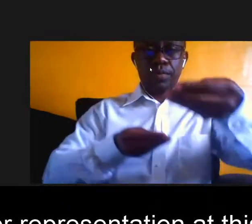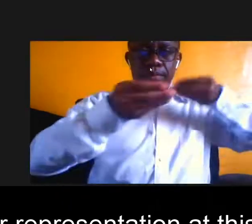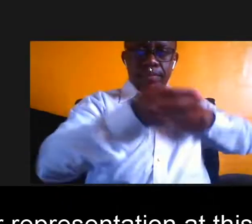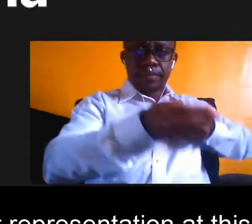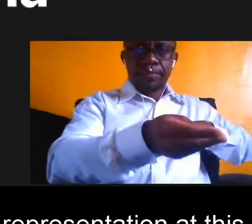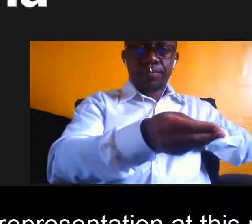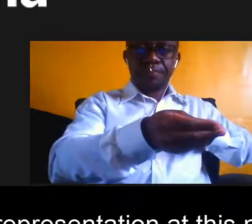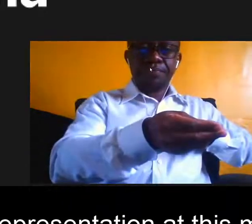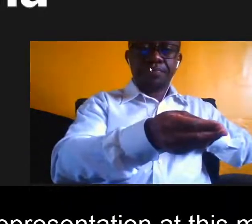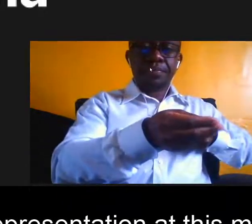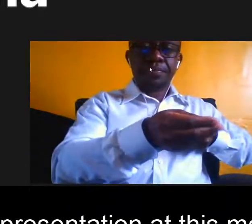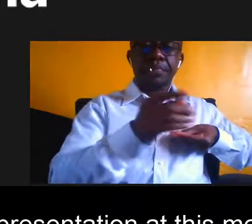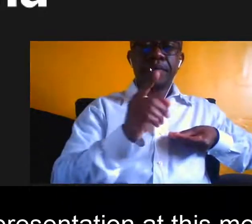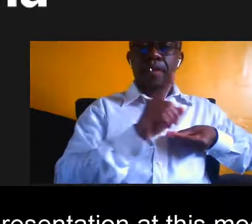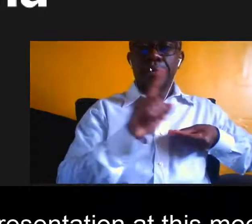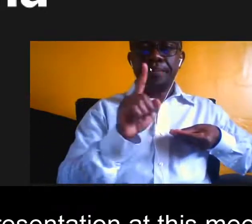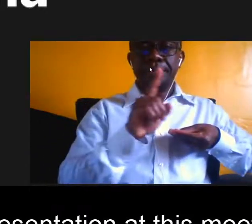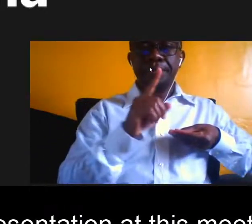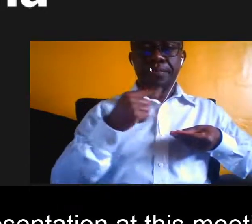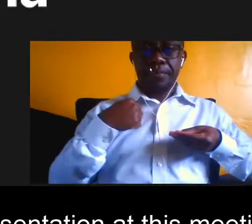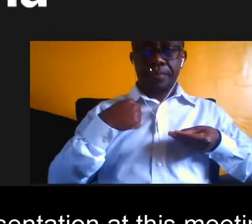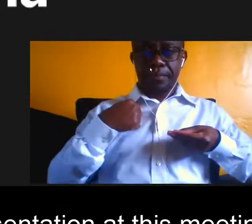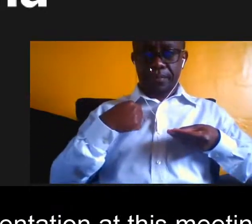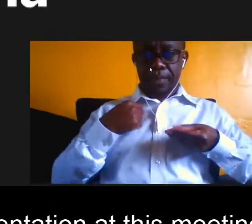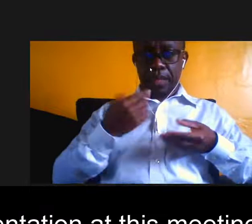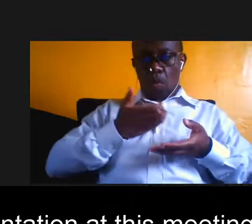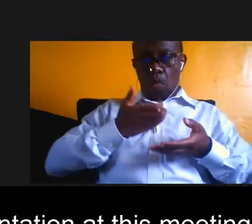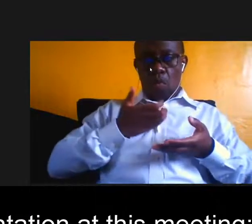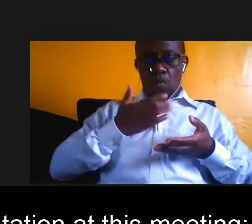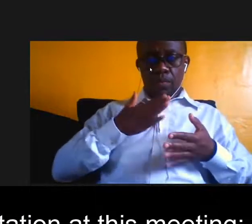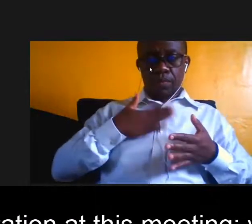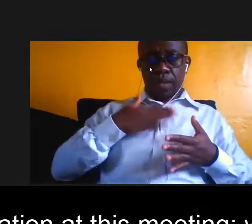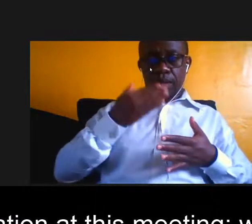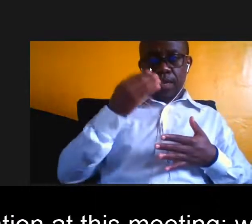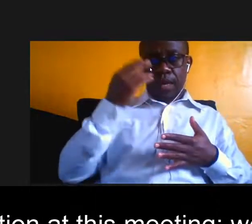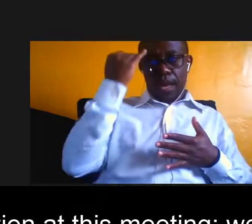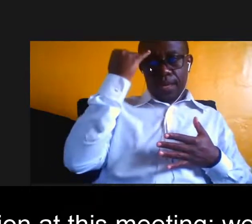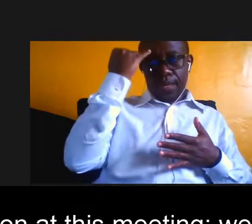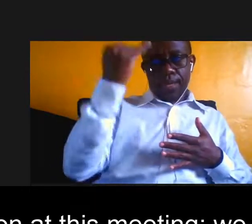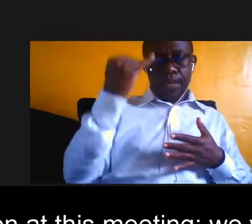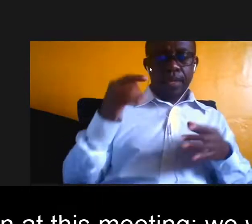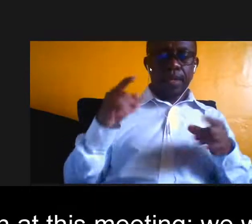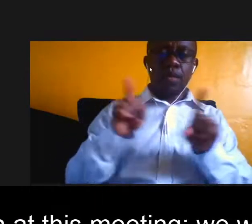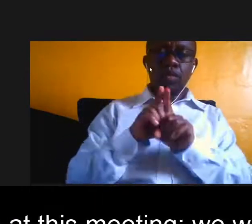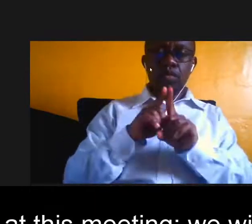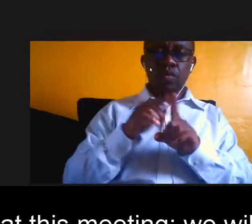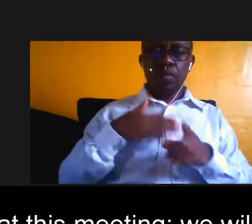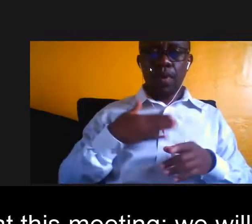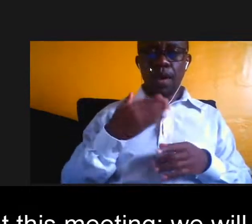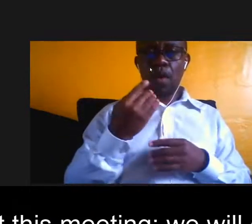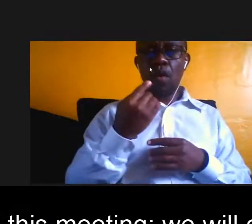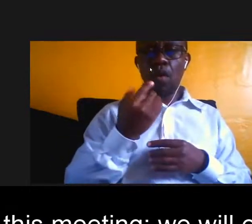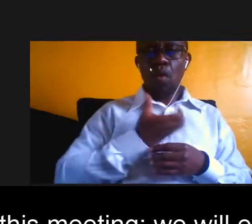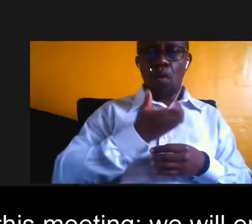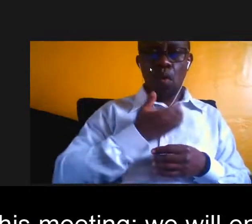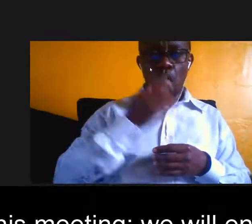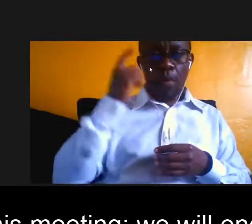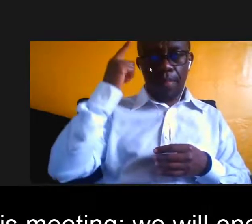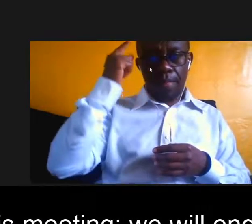what I'm going to share is purely my own view and my own thought into starting the